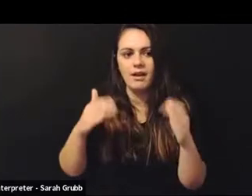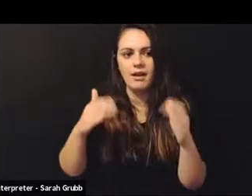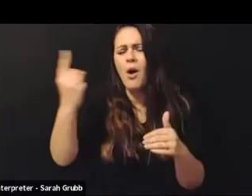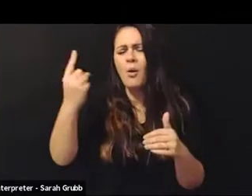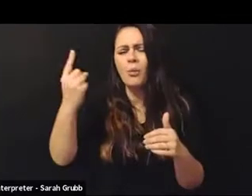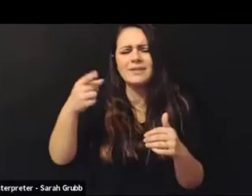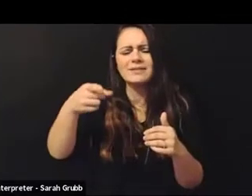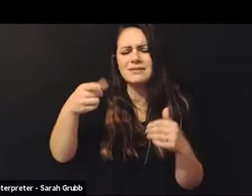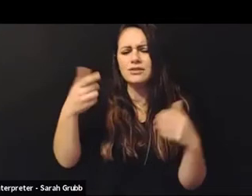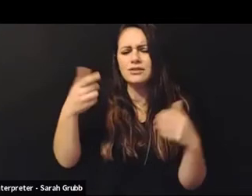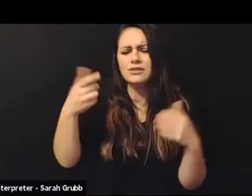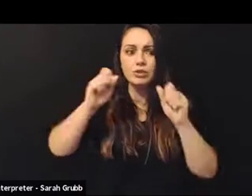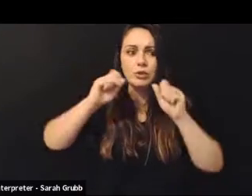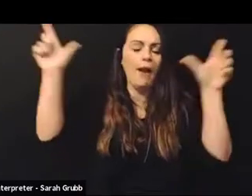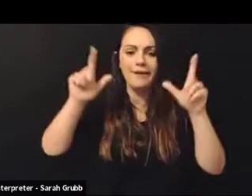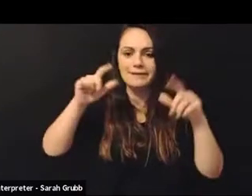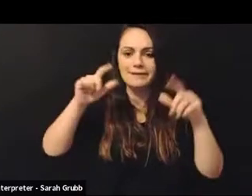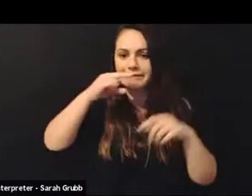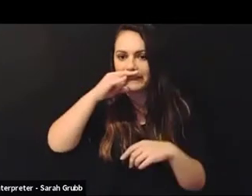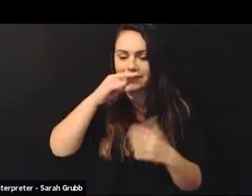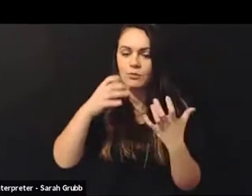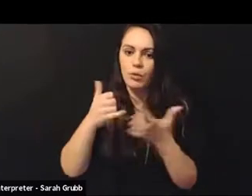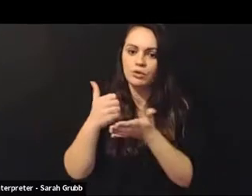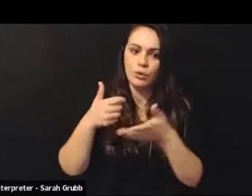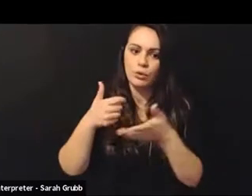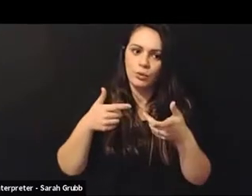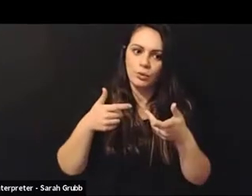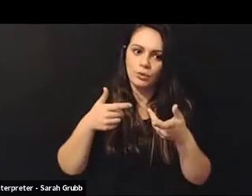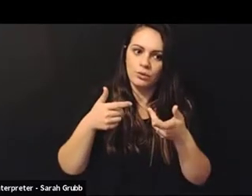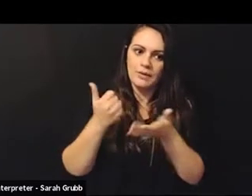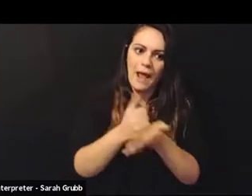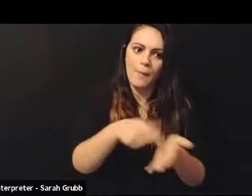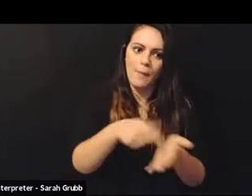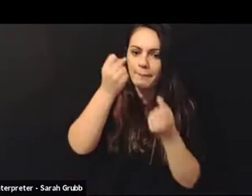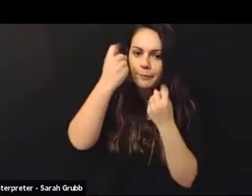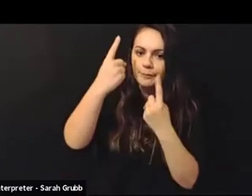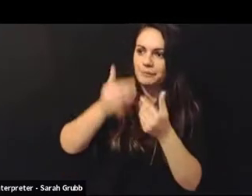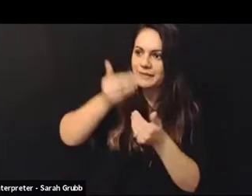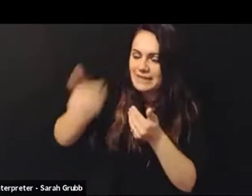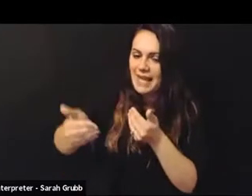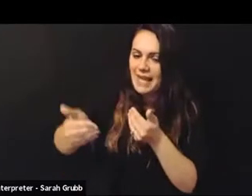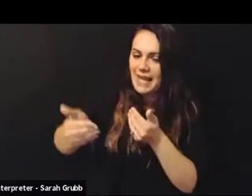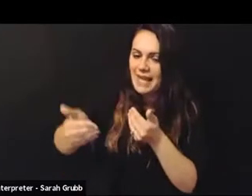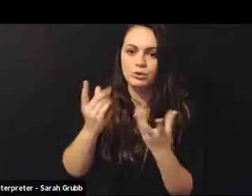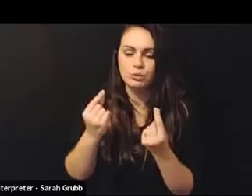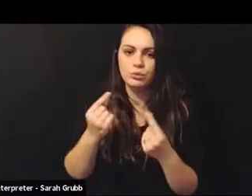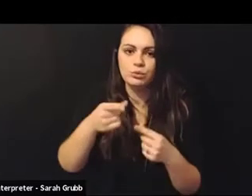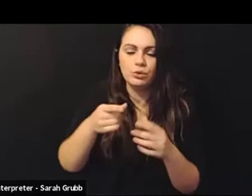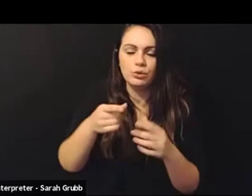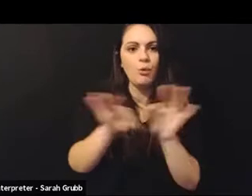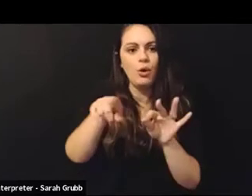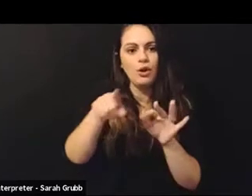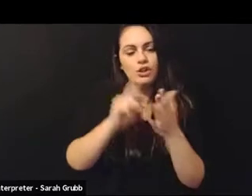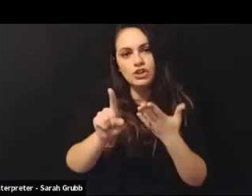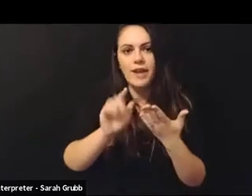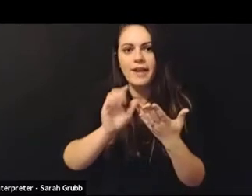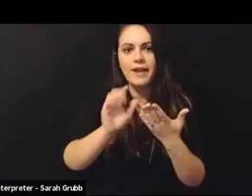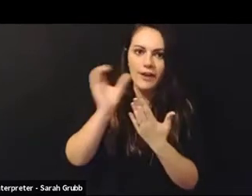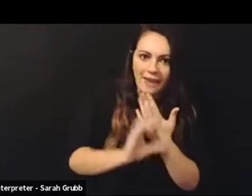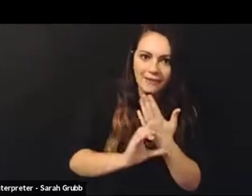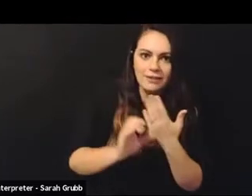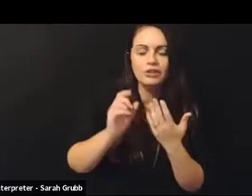that part of helping them know what's coming up, what's checking your calendar, checking your schedule, part of just the